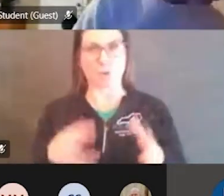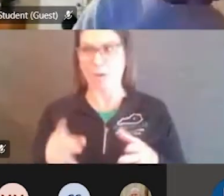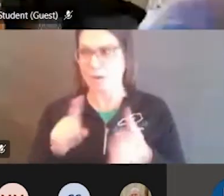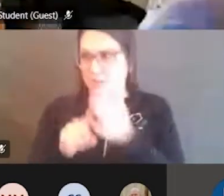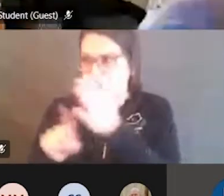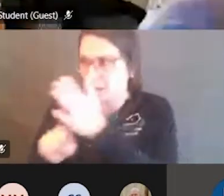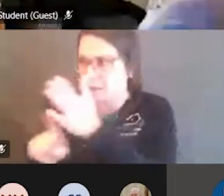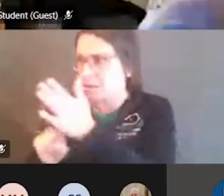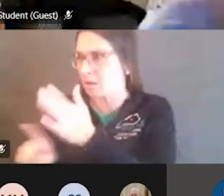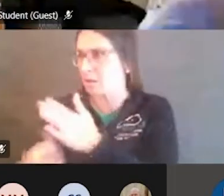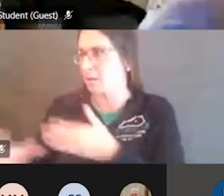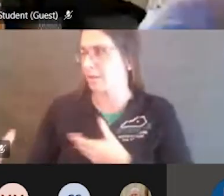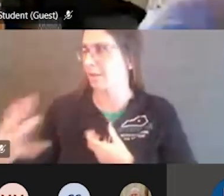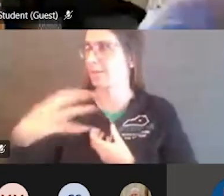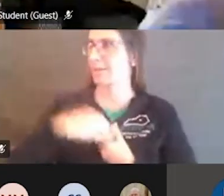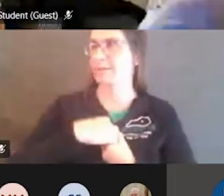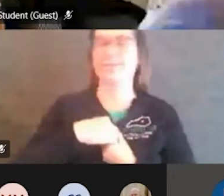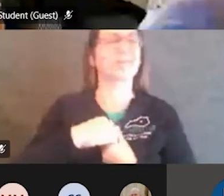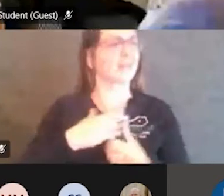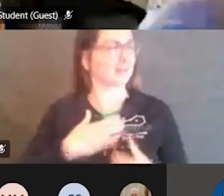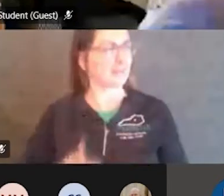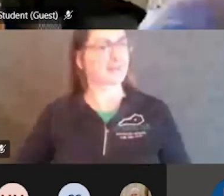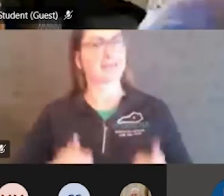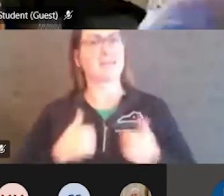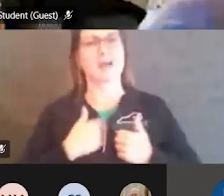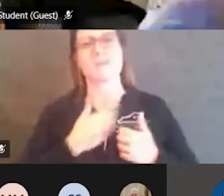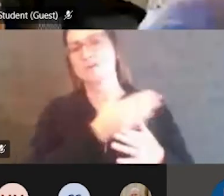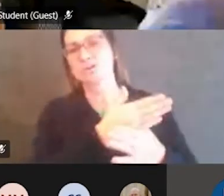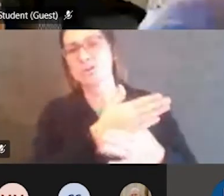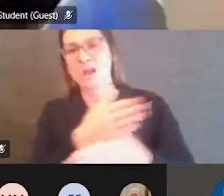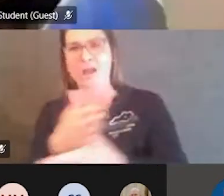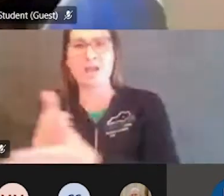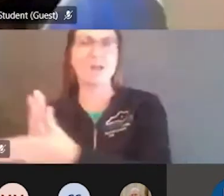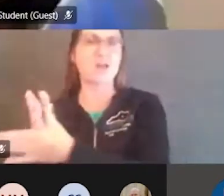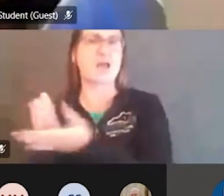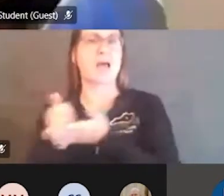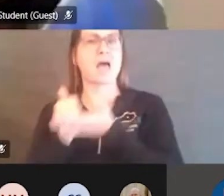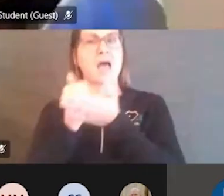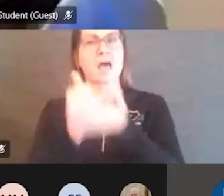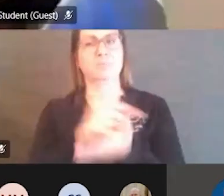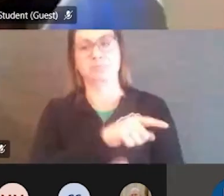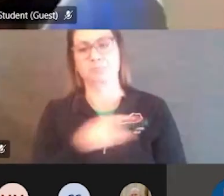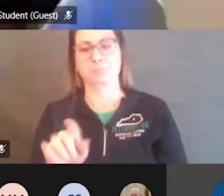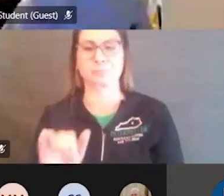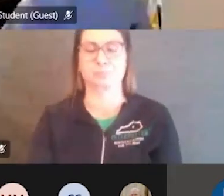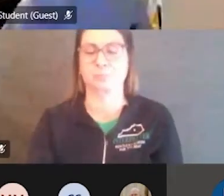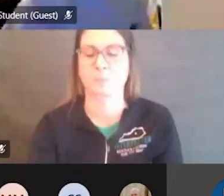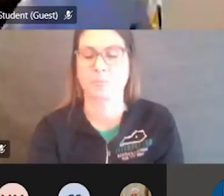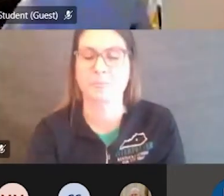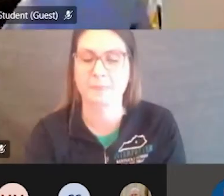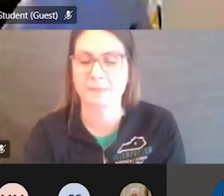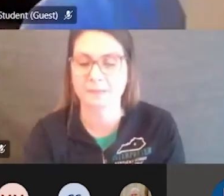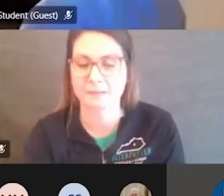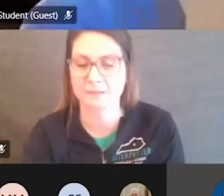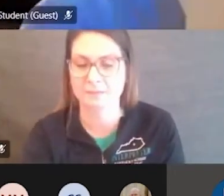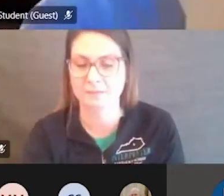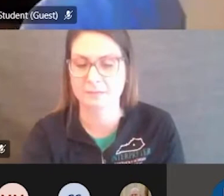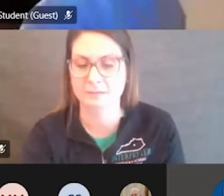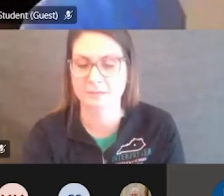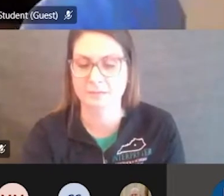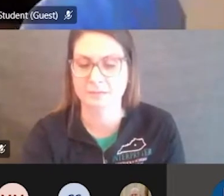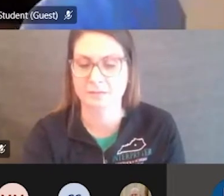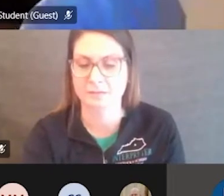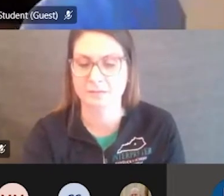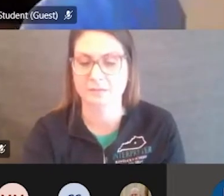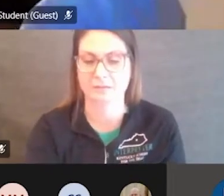as well as sharing those with other folks. Absolutely. I think that kind of gives